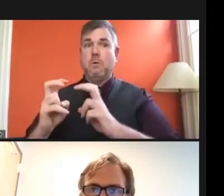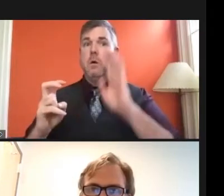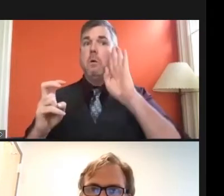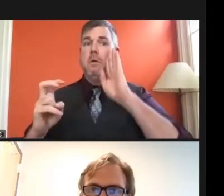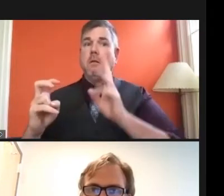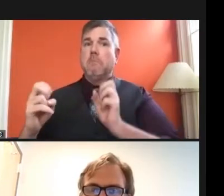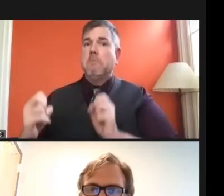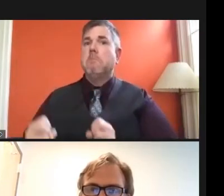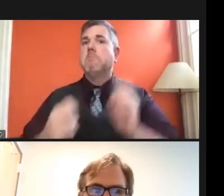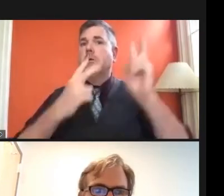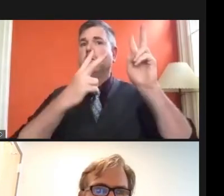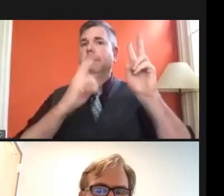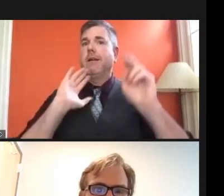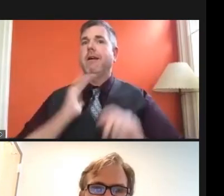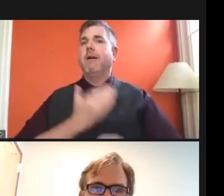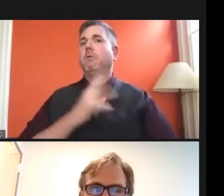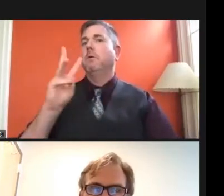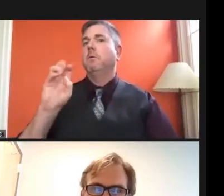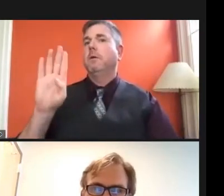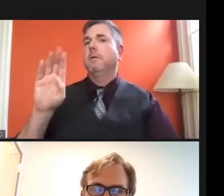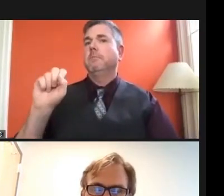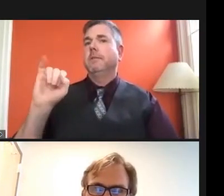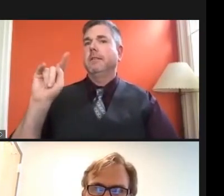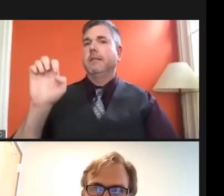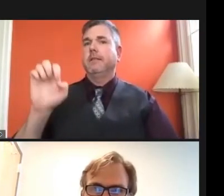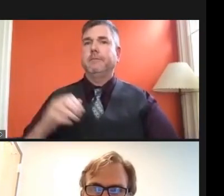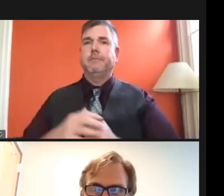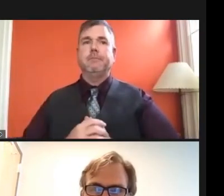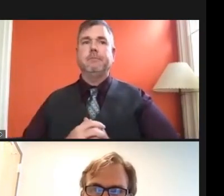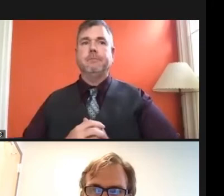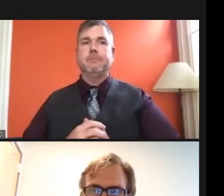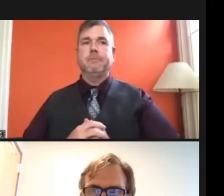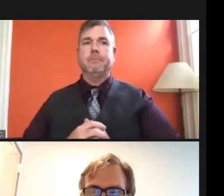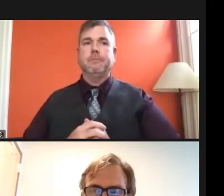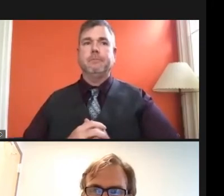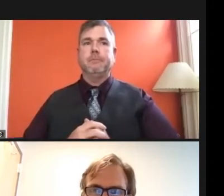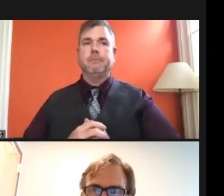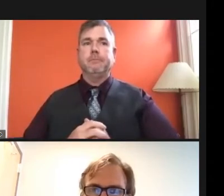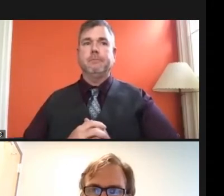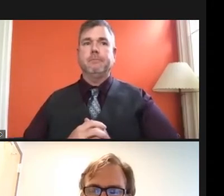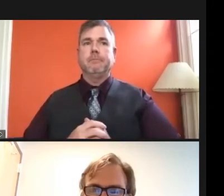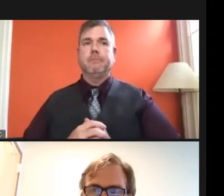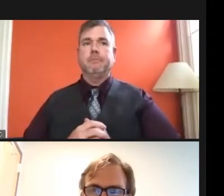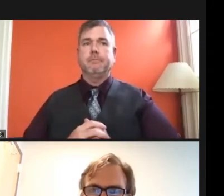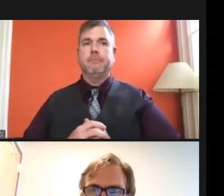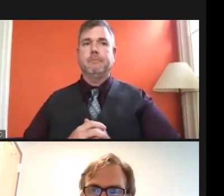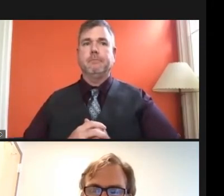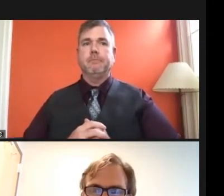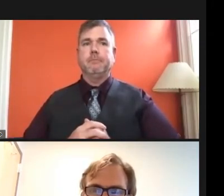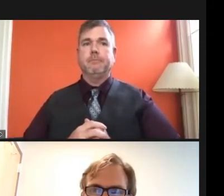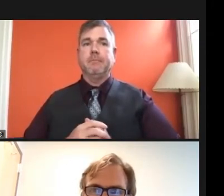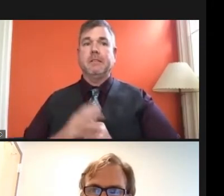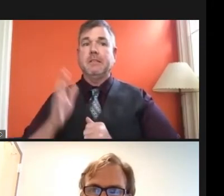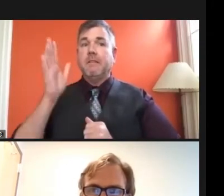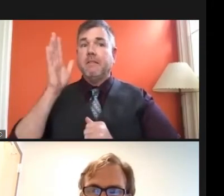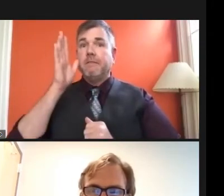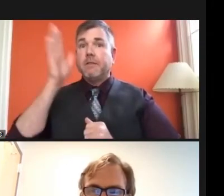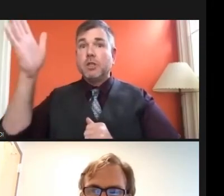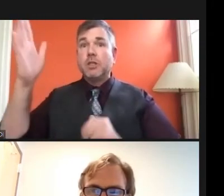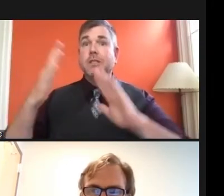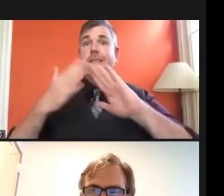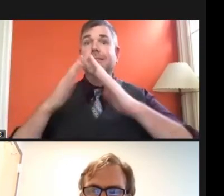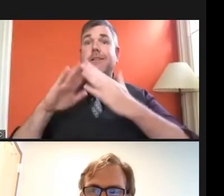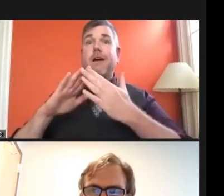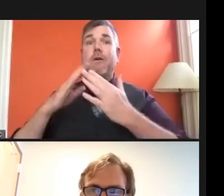by Zoom, but we'll make sure we remediate that before future town hall type events. For those of you that